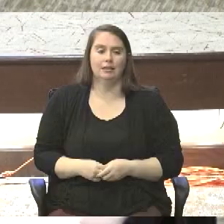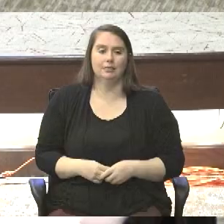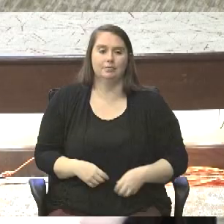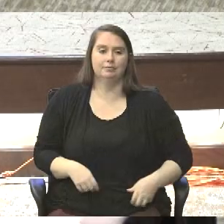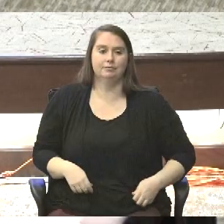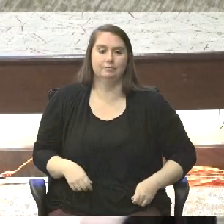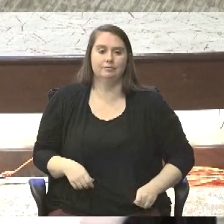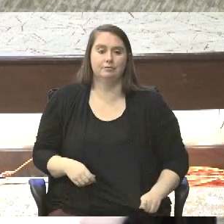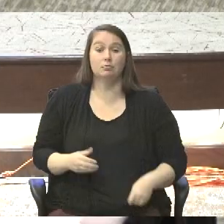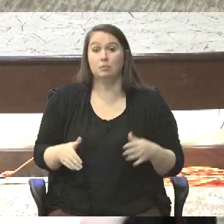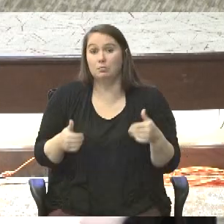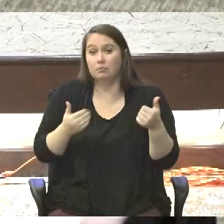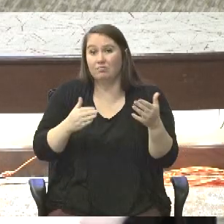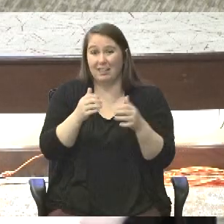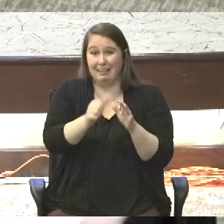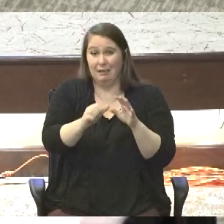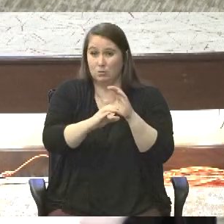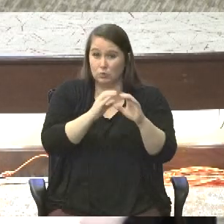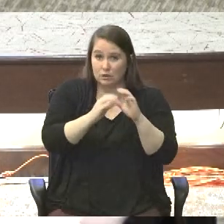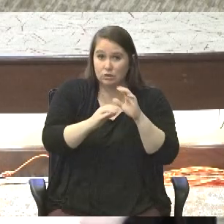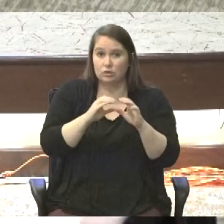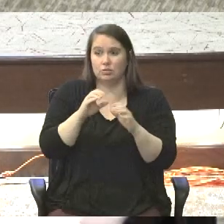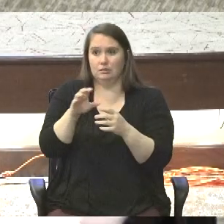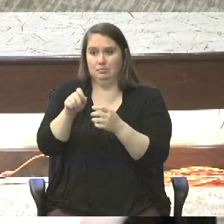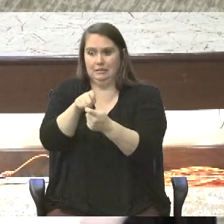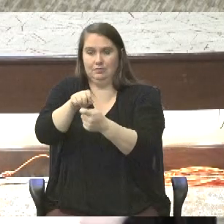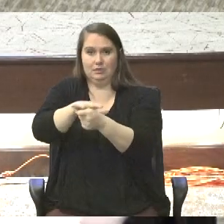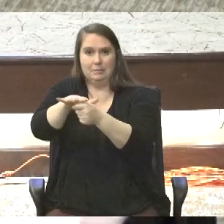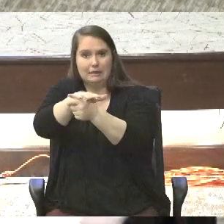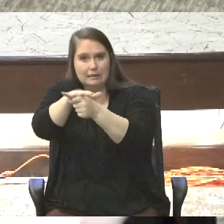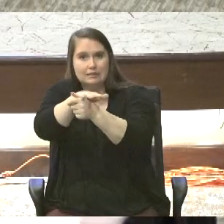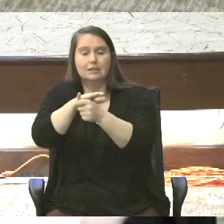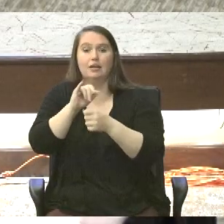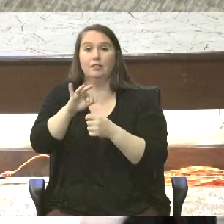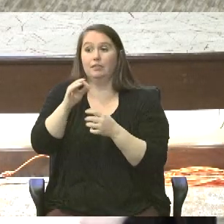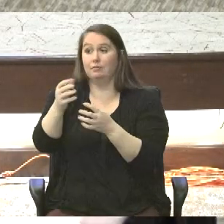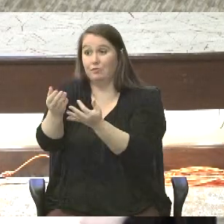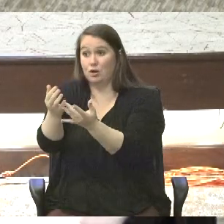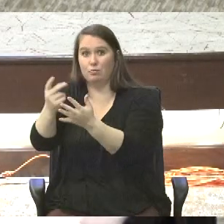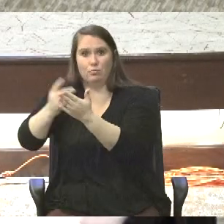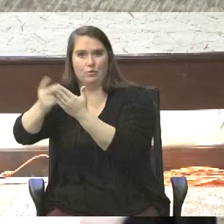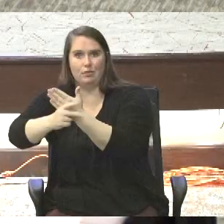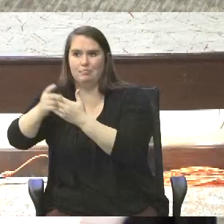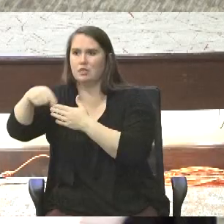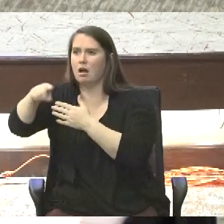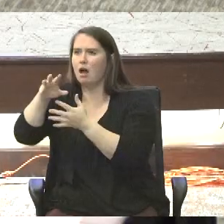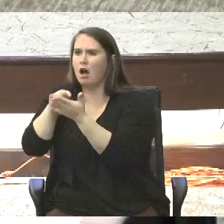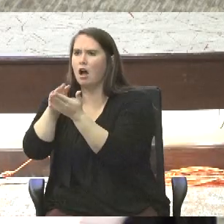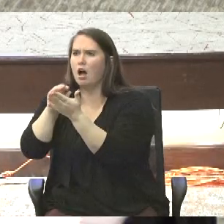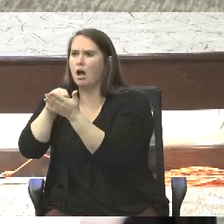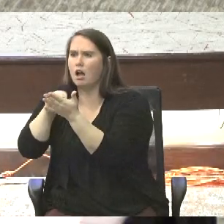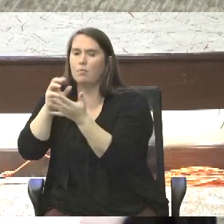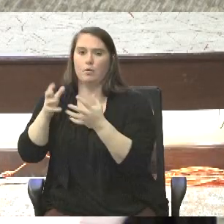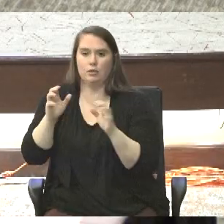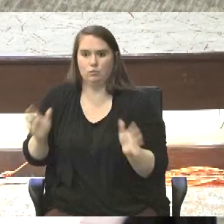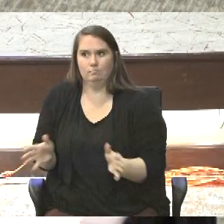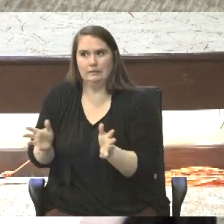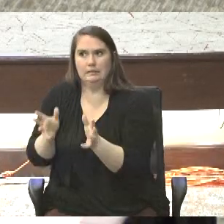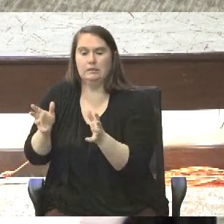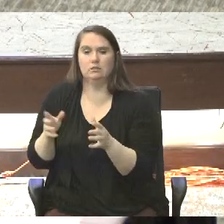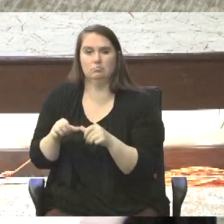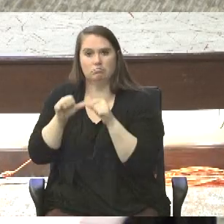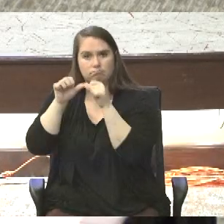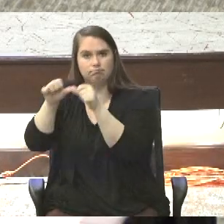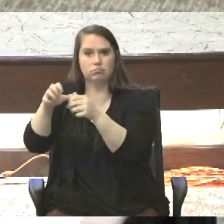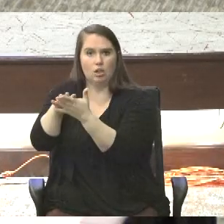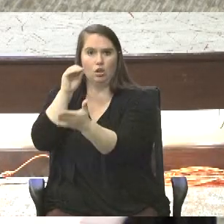provide any type of community education on defensible spaces? There is information out there on Firewise programs at the national level we want to start pushing out as well. So